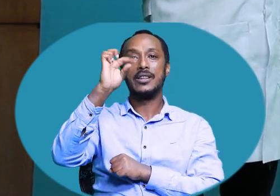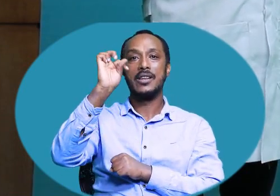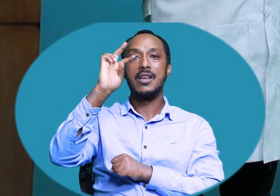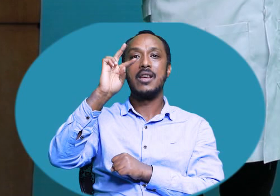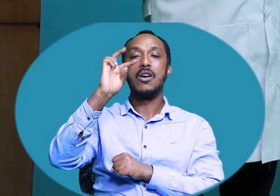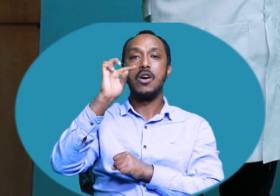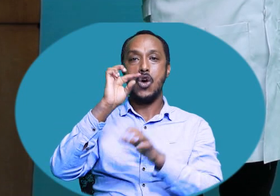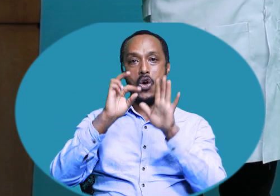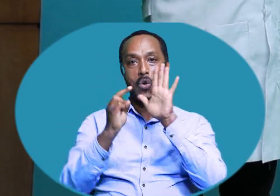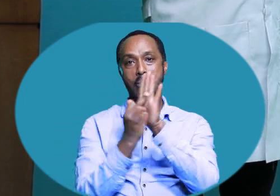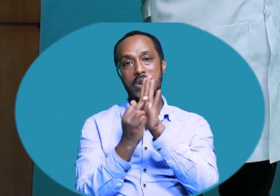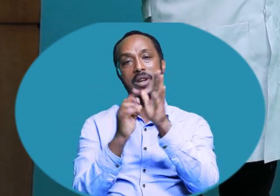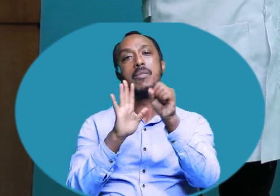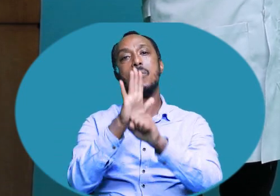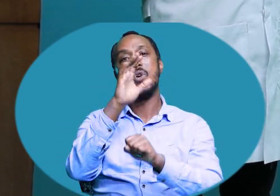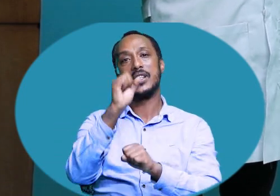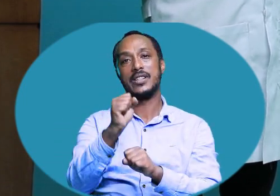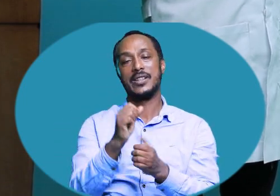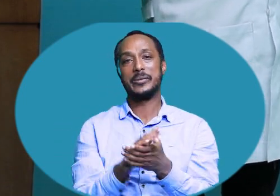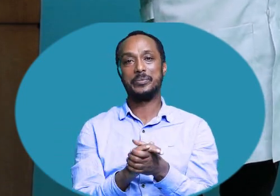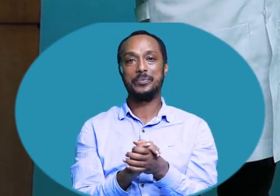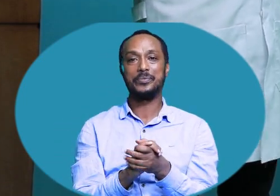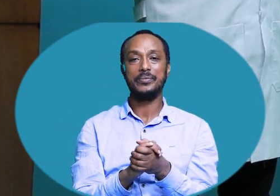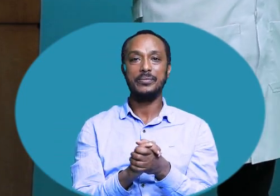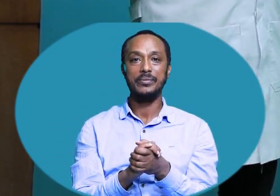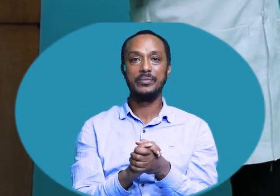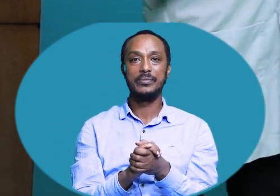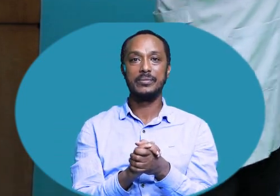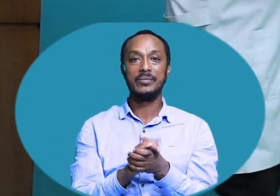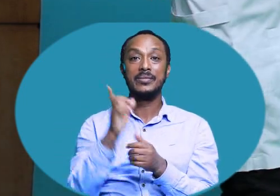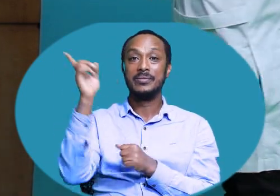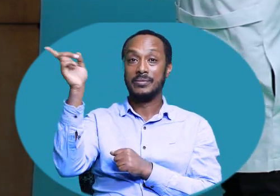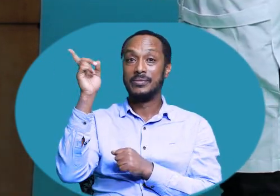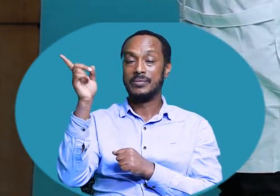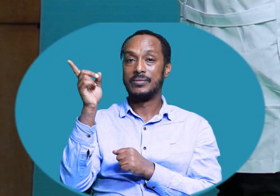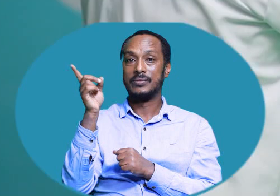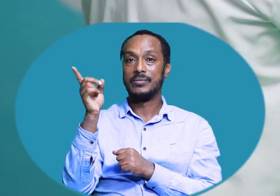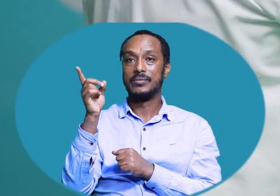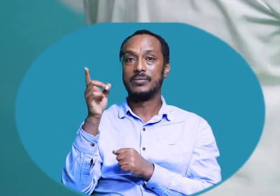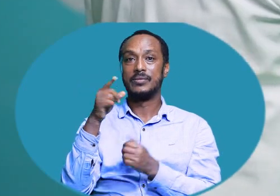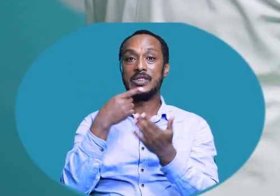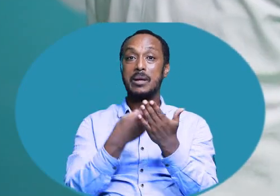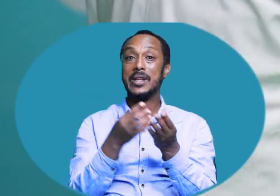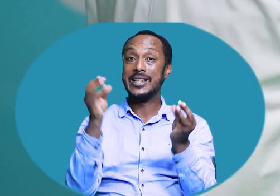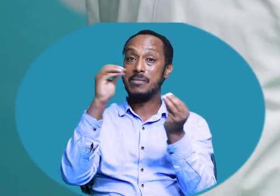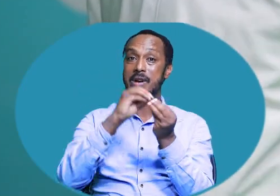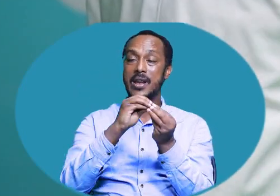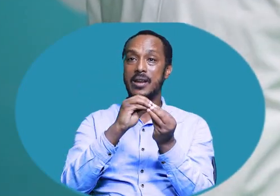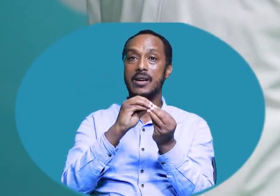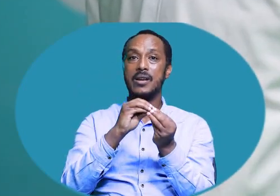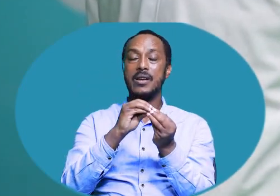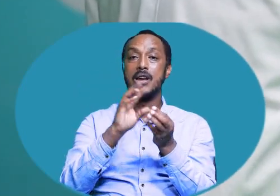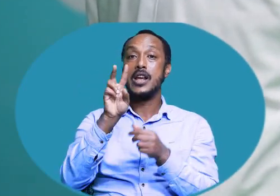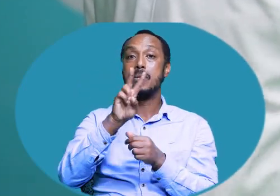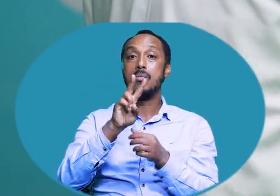rule. Satisfies the octet rule. By forming a double bond. Therefore, a double bond can be formed. This